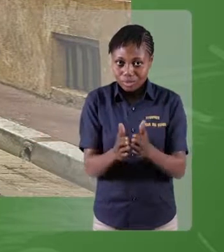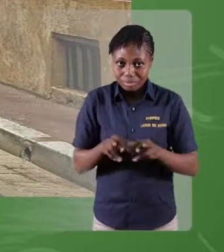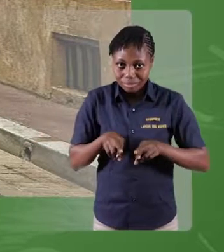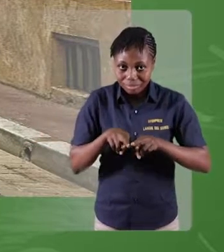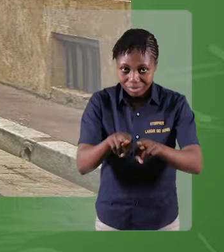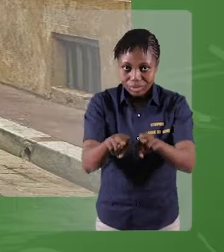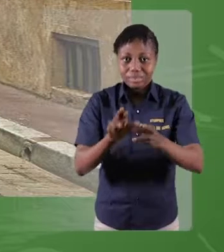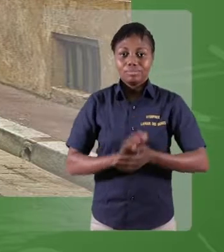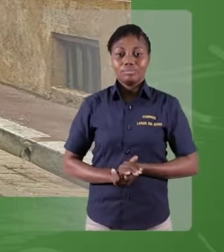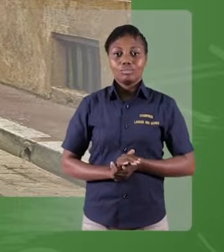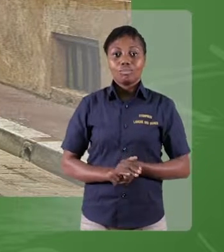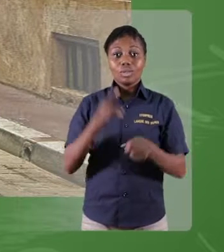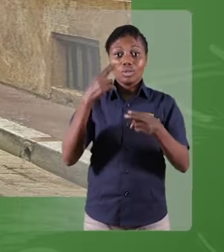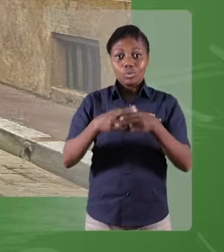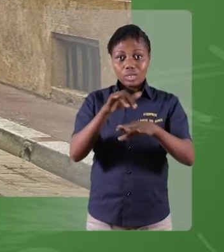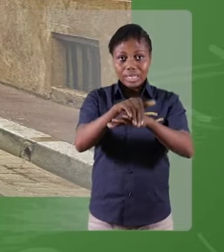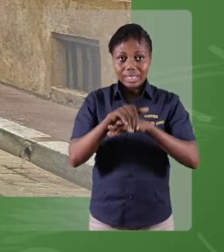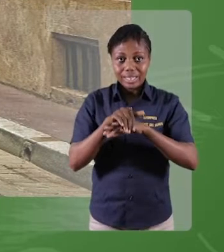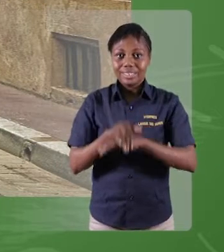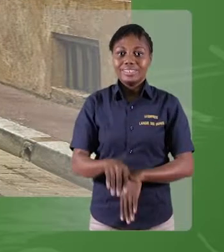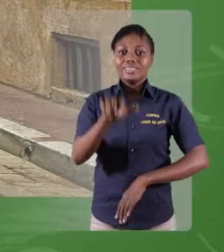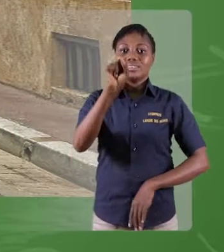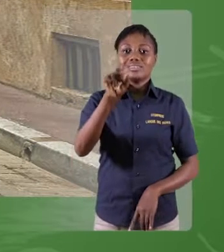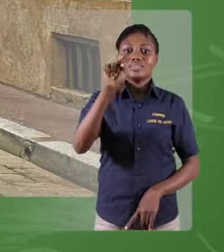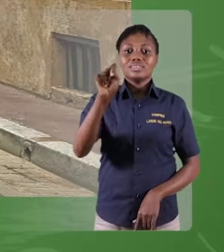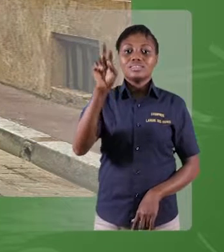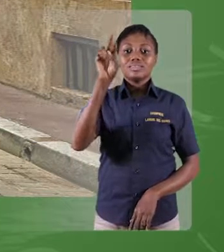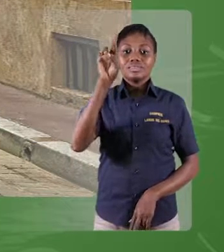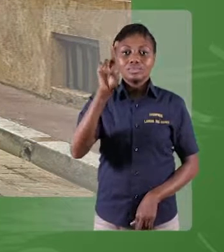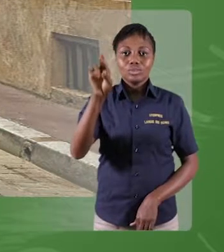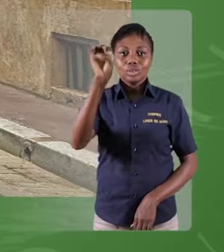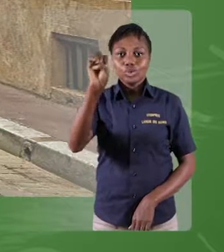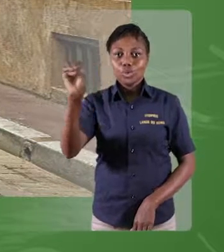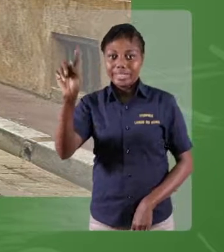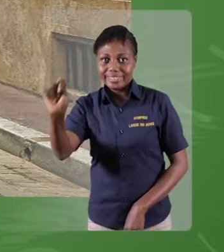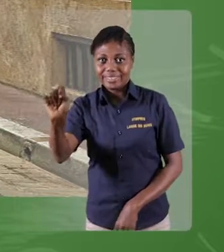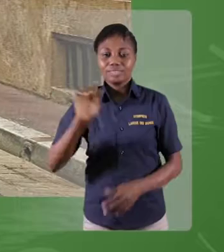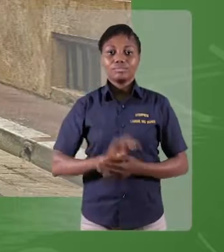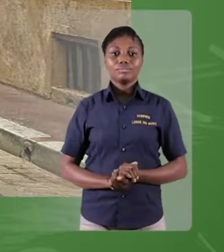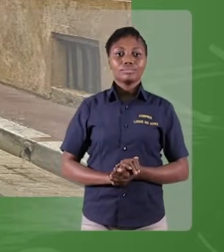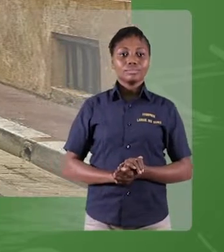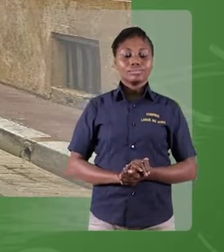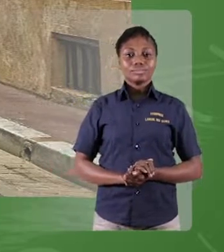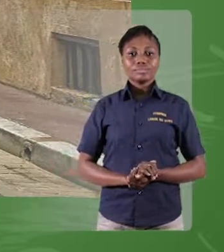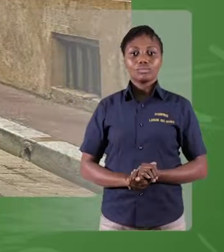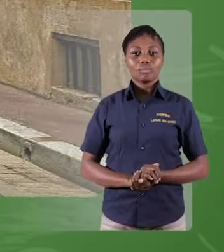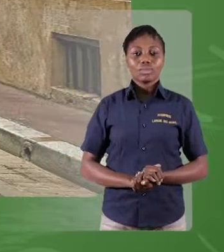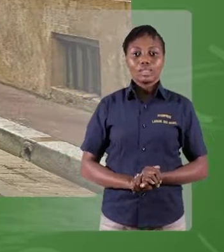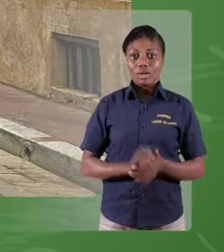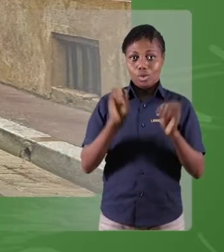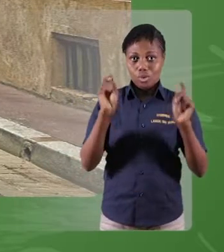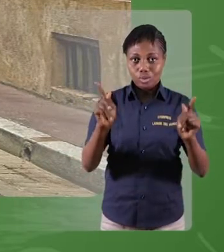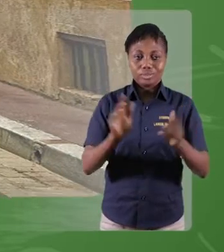is smaller. Okay, this is a street. A street.